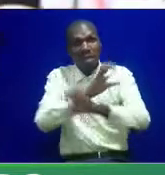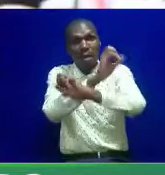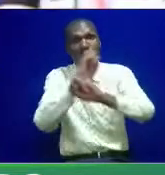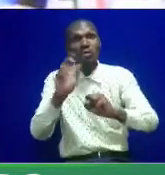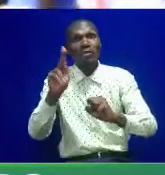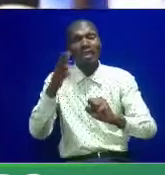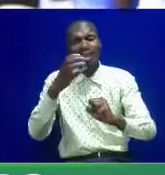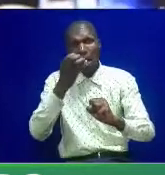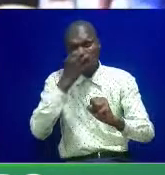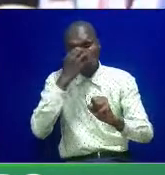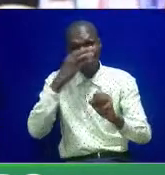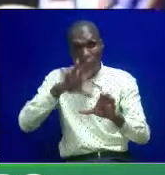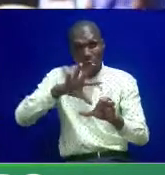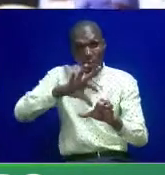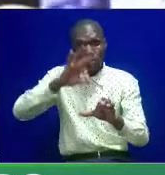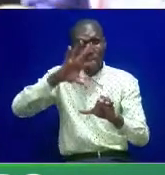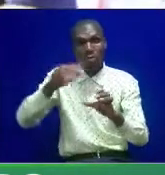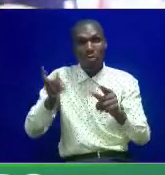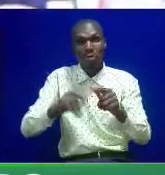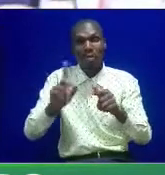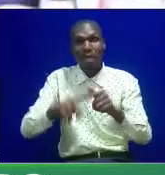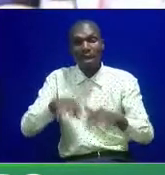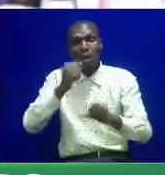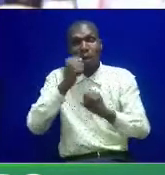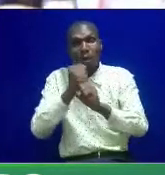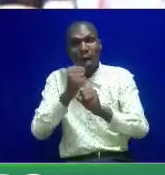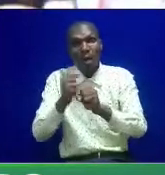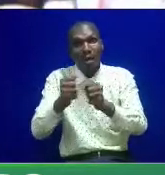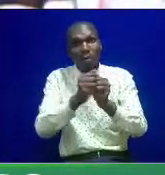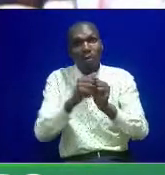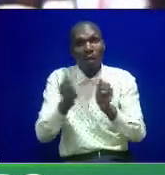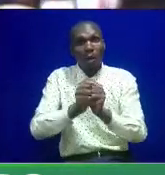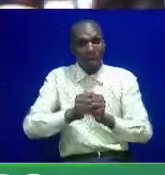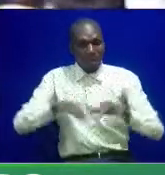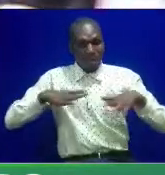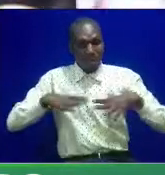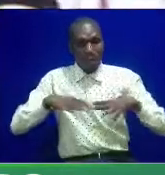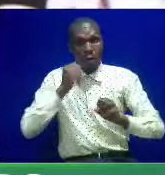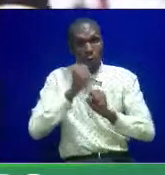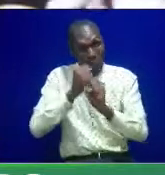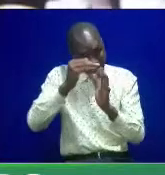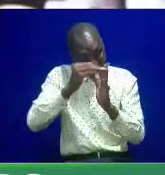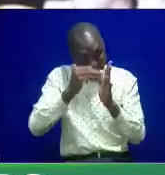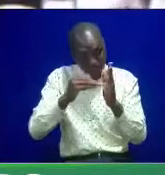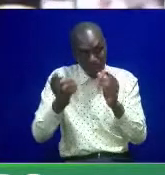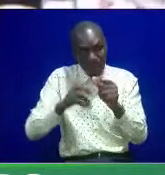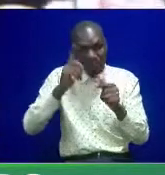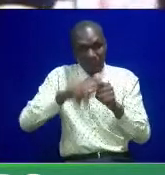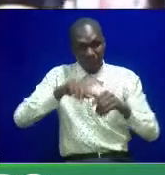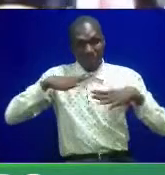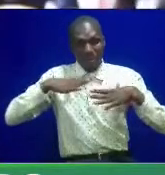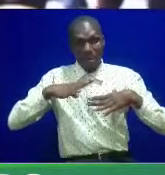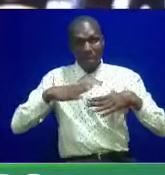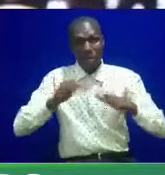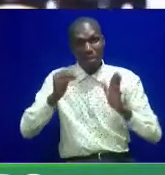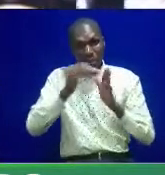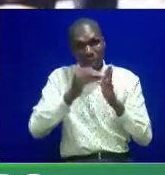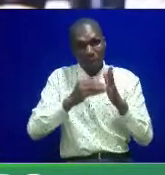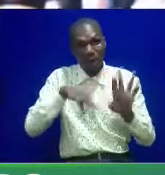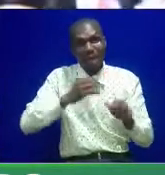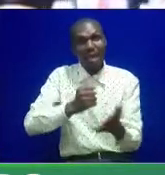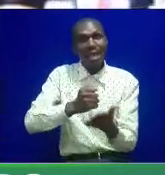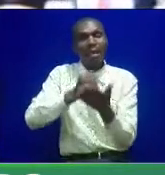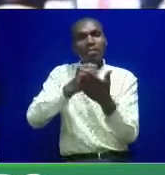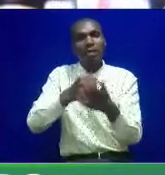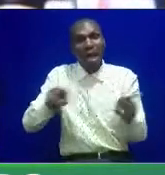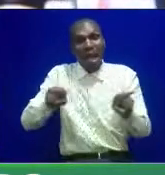Ruto komochora na kuwancha kuwatra na bantu baito wakoro morobilio yoiga. Ama bantu baito morobilio no chiko tokonya lero